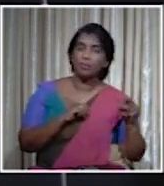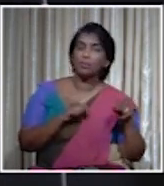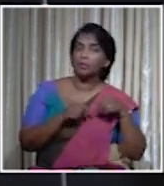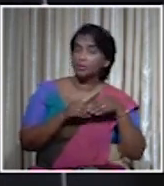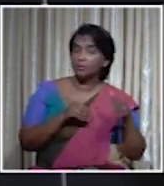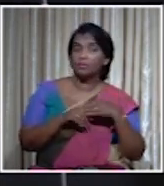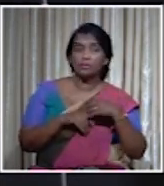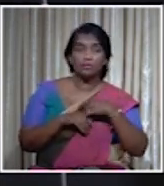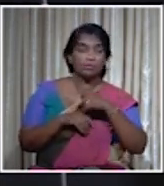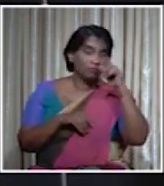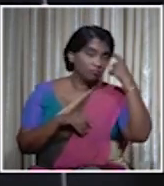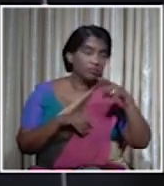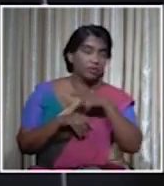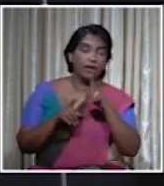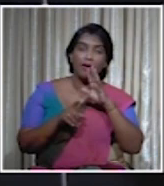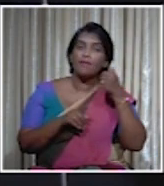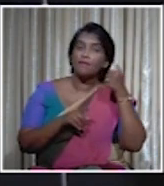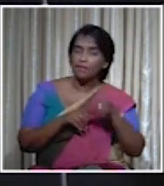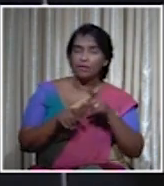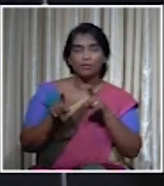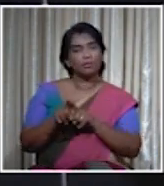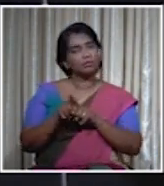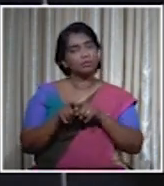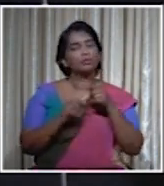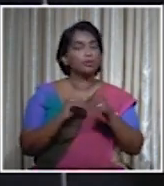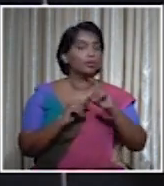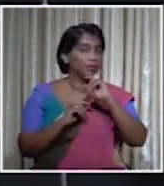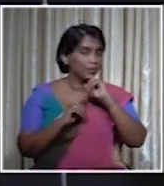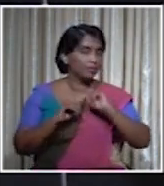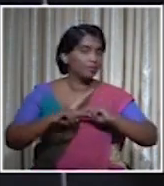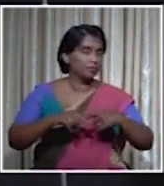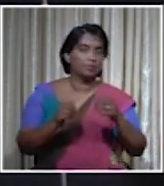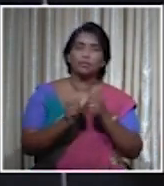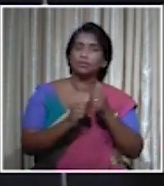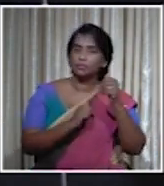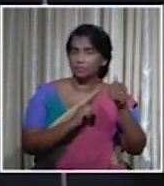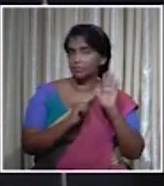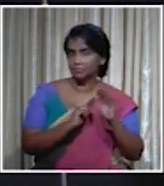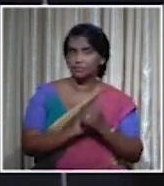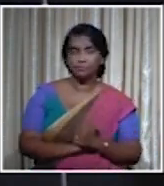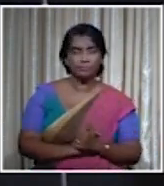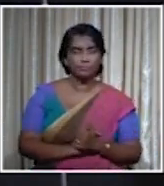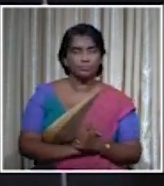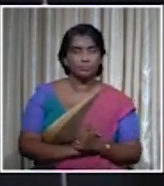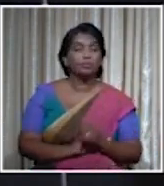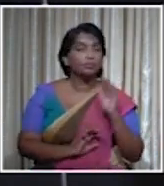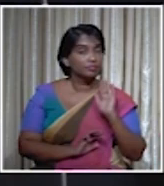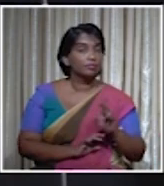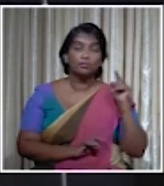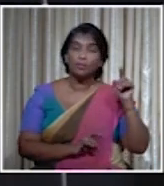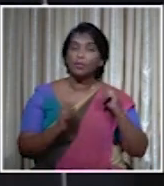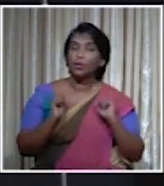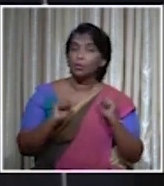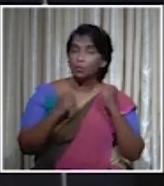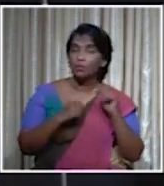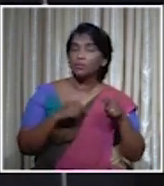on with a case, otherwise to withdraw the indictment. Whereas he is seeking to withdraw indictments where there